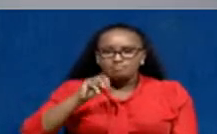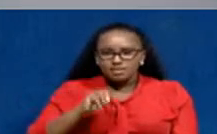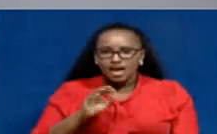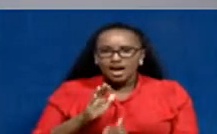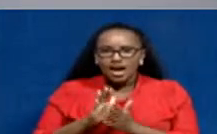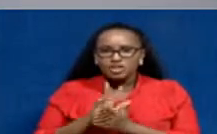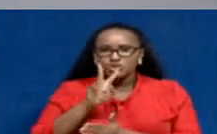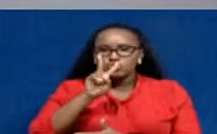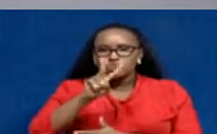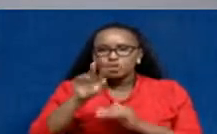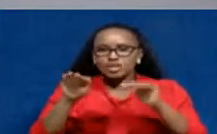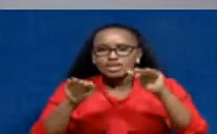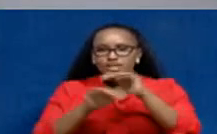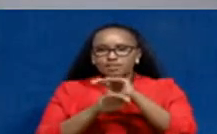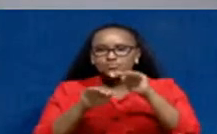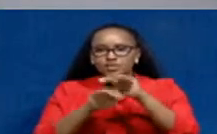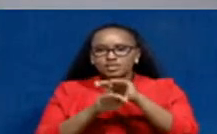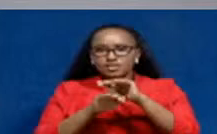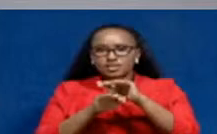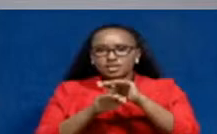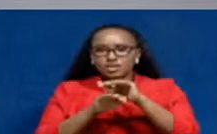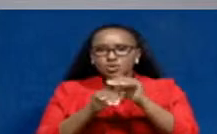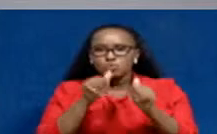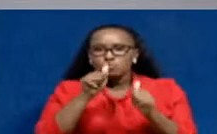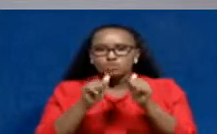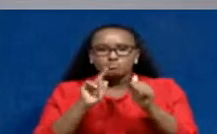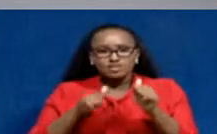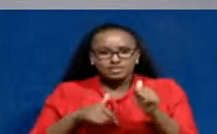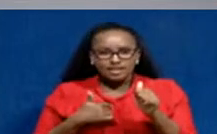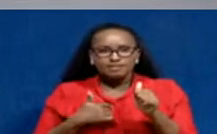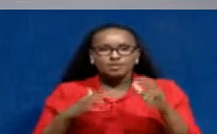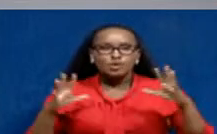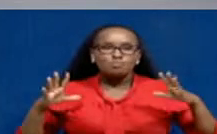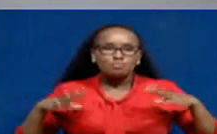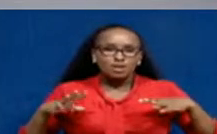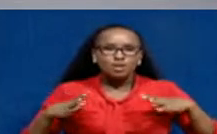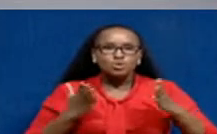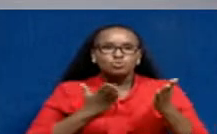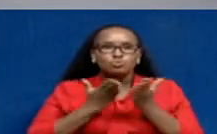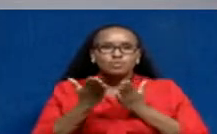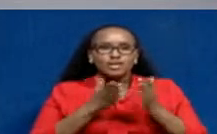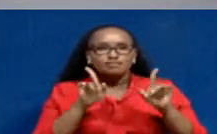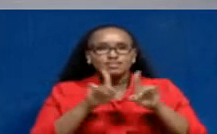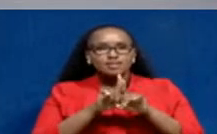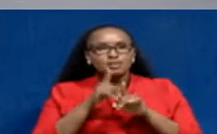and two deputies, of which I am proud to have served as one.